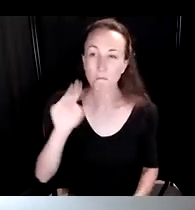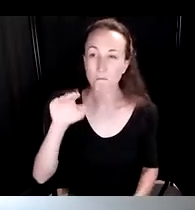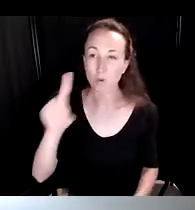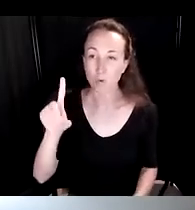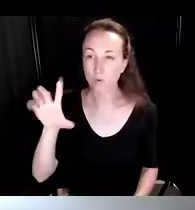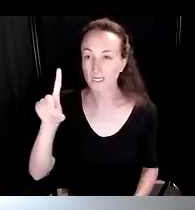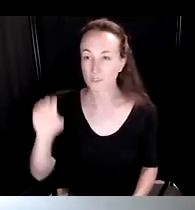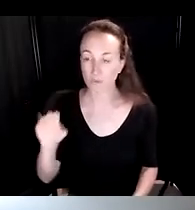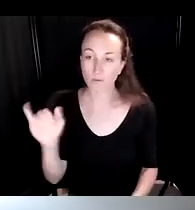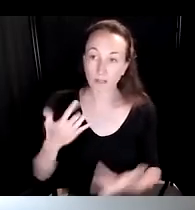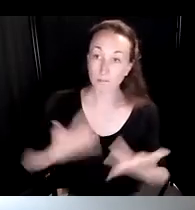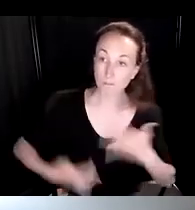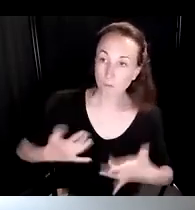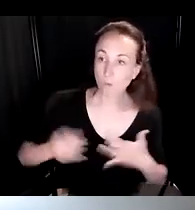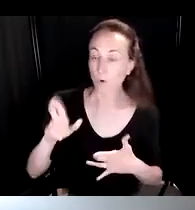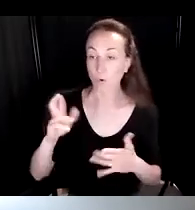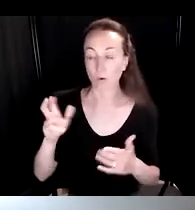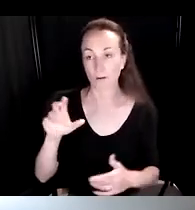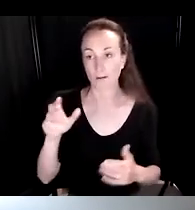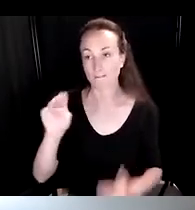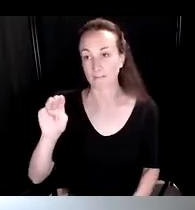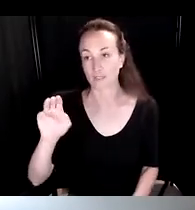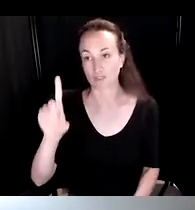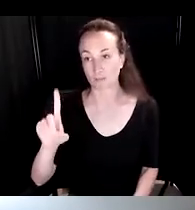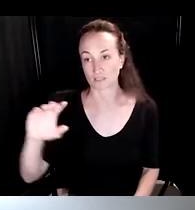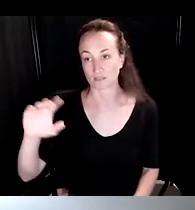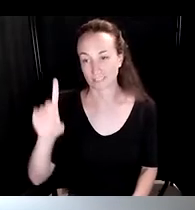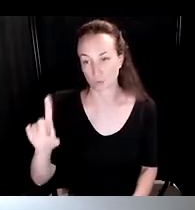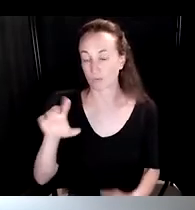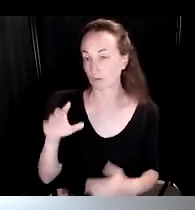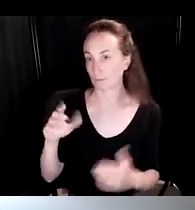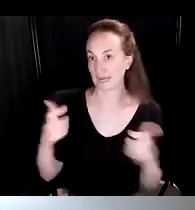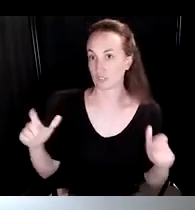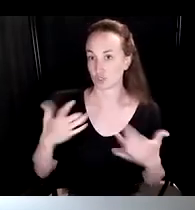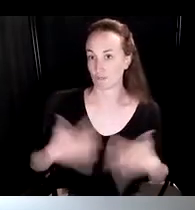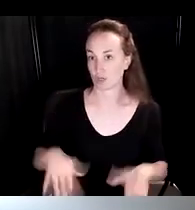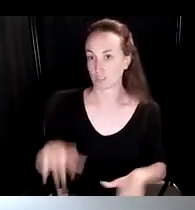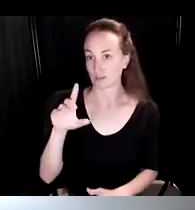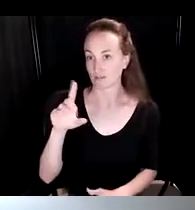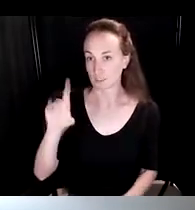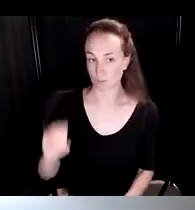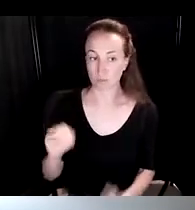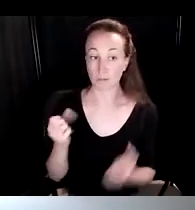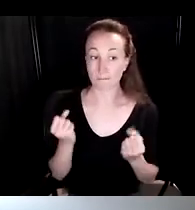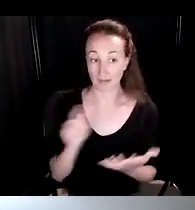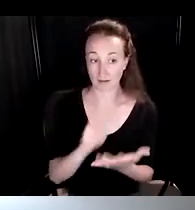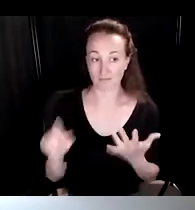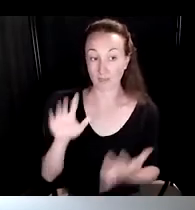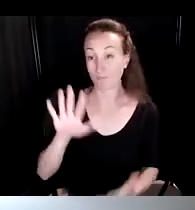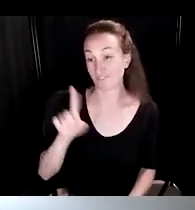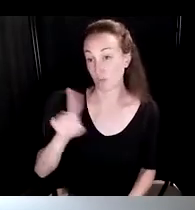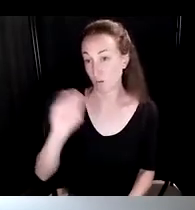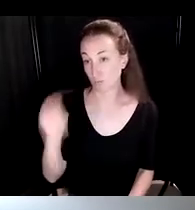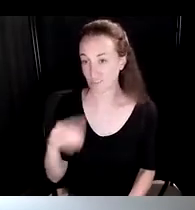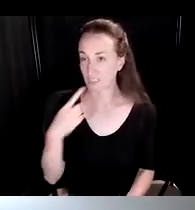bipolar or major depressive disorder. 51% of them reported actually met criteria for anxiety disorder, whether